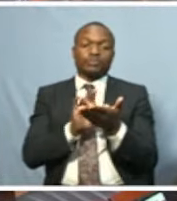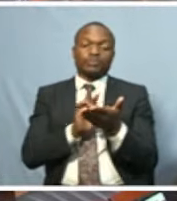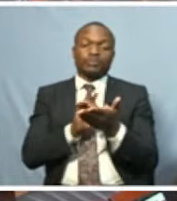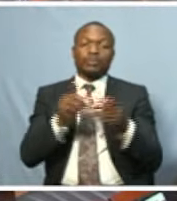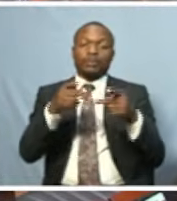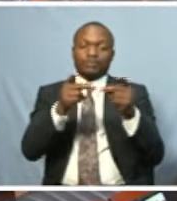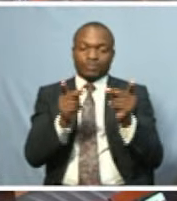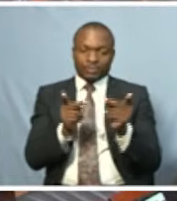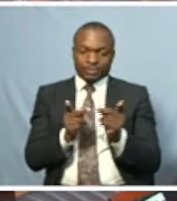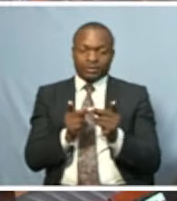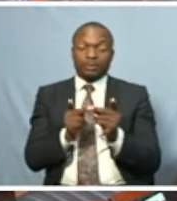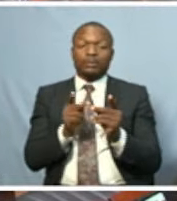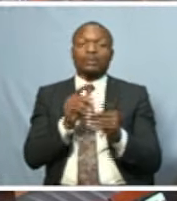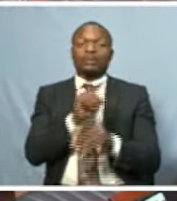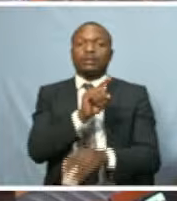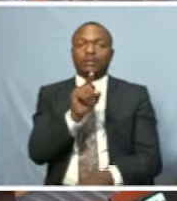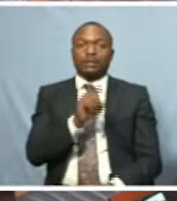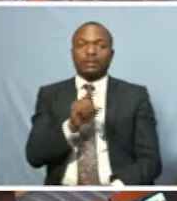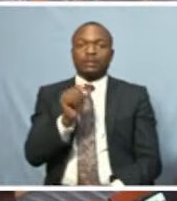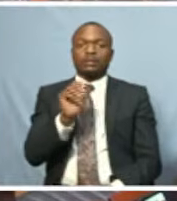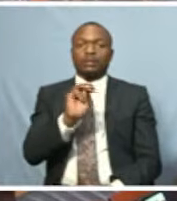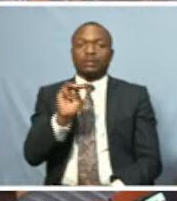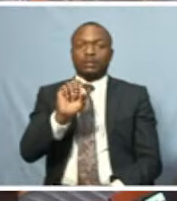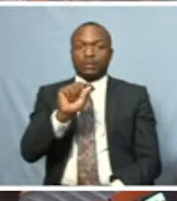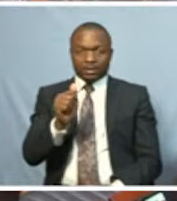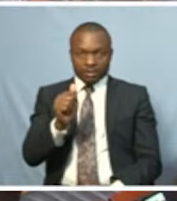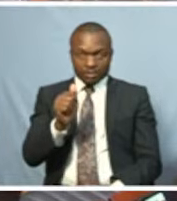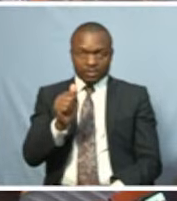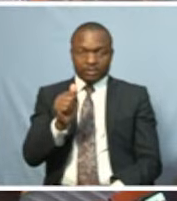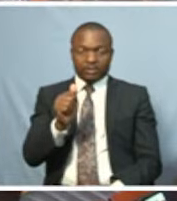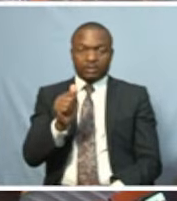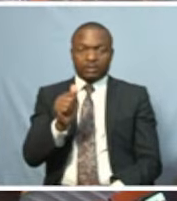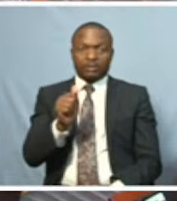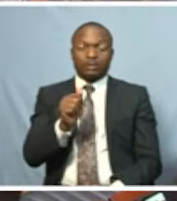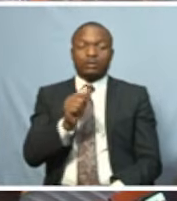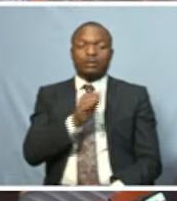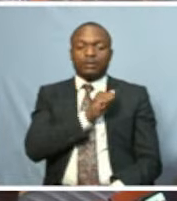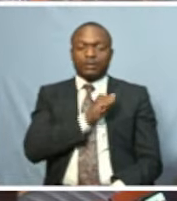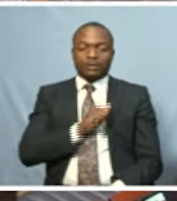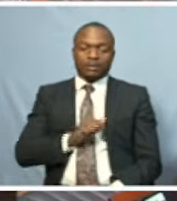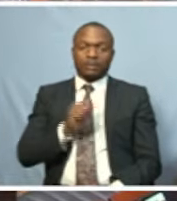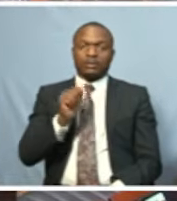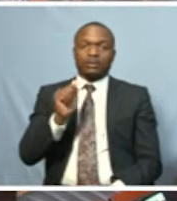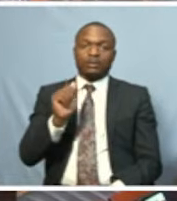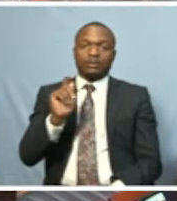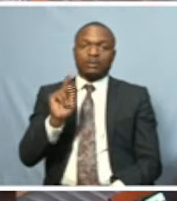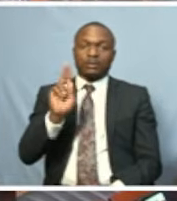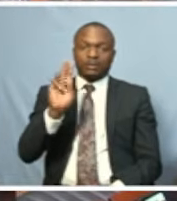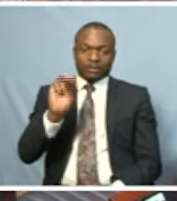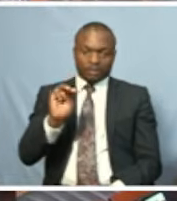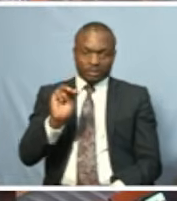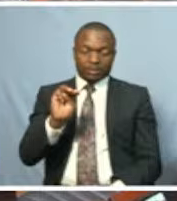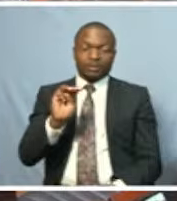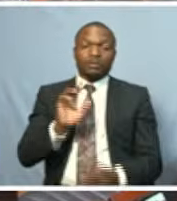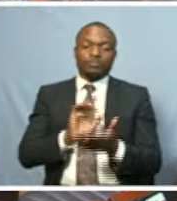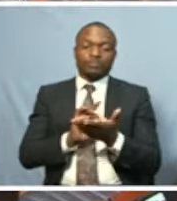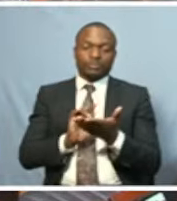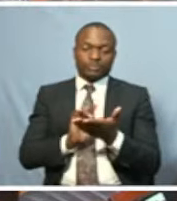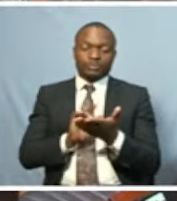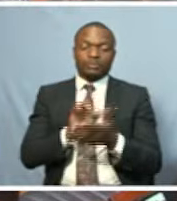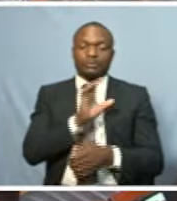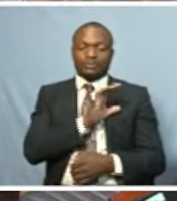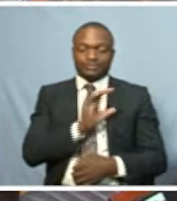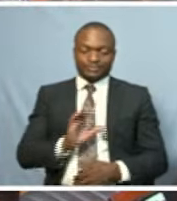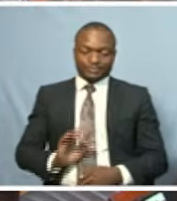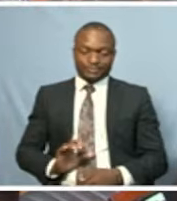pharmaceutical plant between Zambia Medicines and Medical Supplies Agency ZAMSA and Akams Drugs and Pharmaceuticals